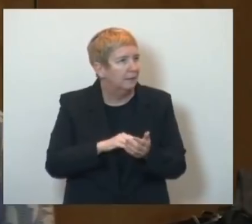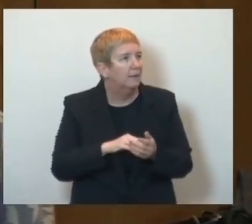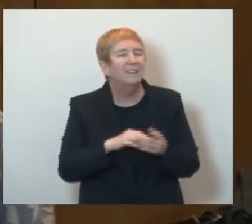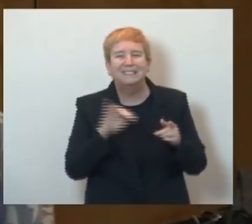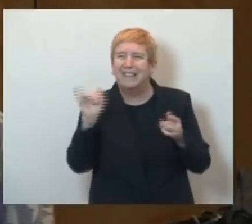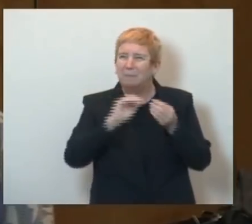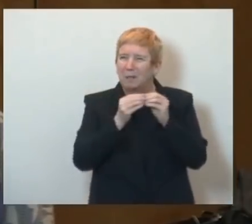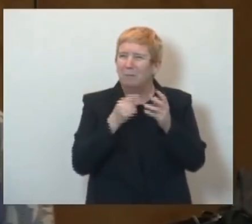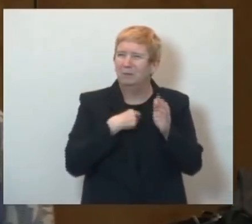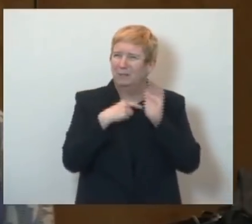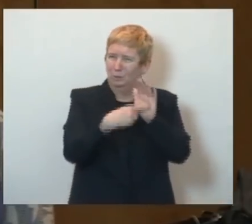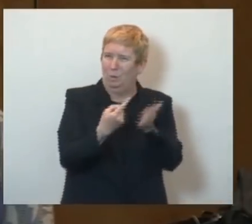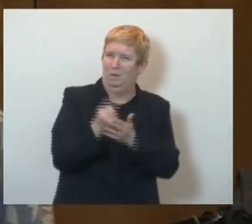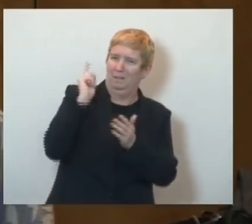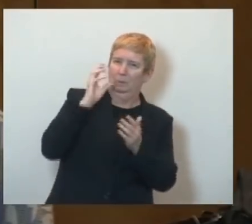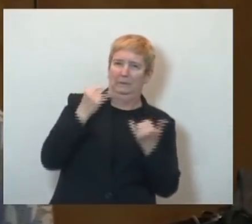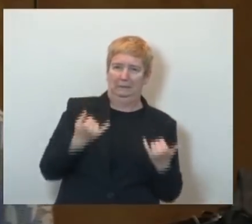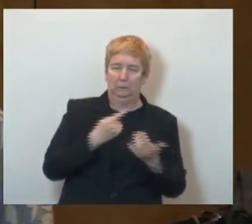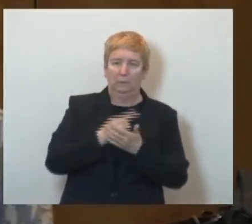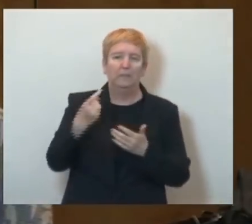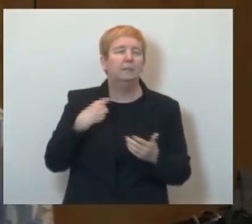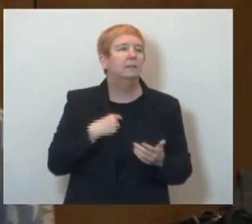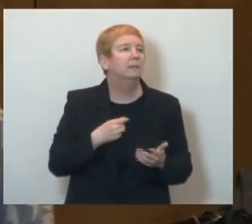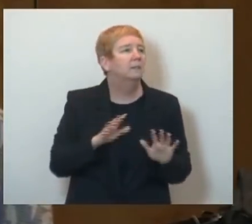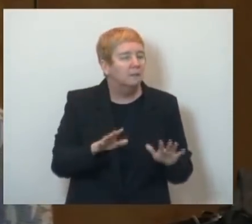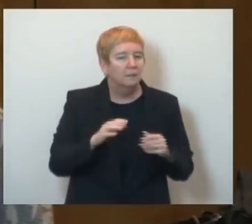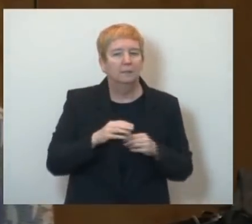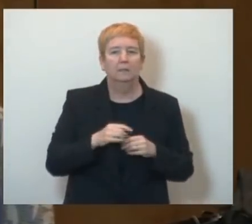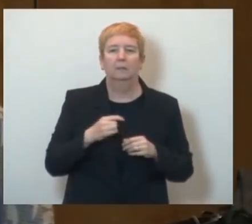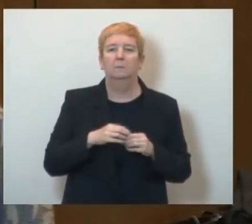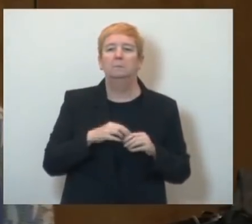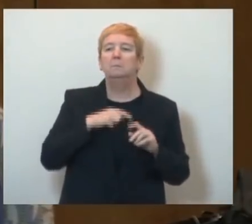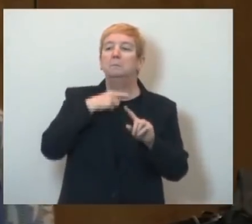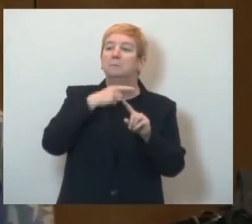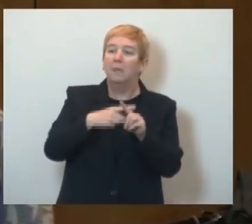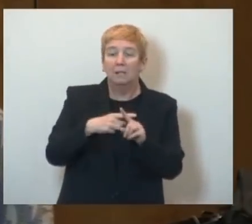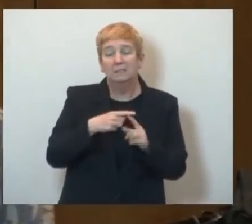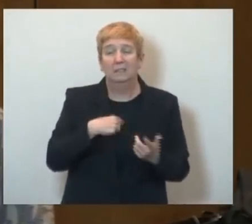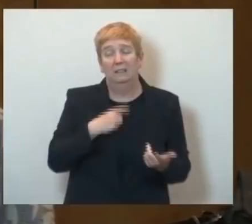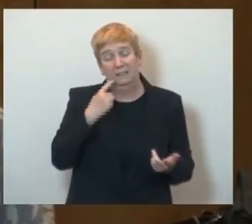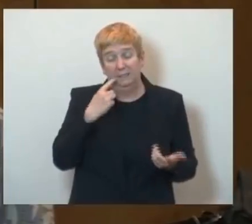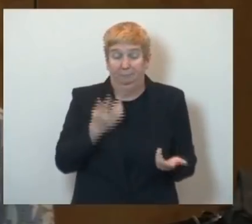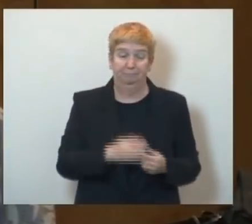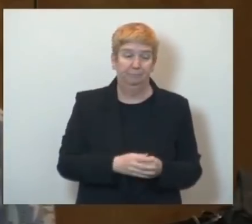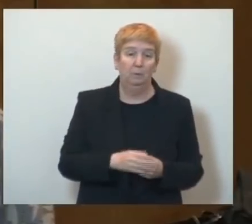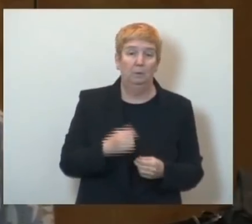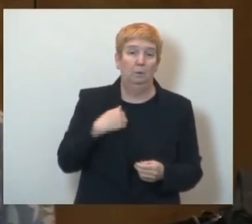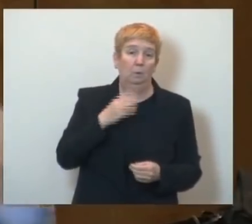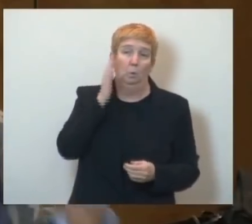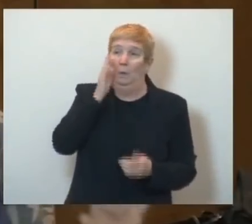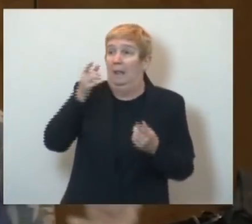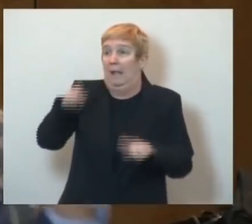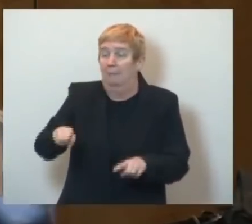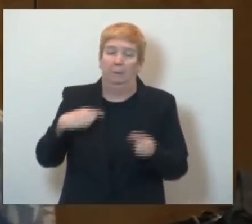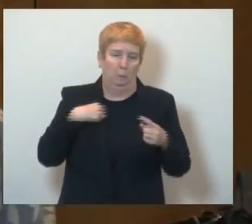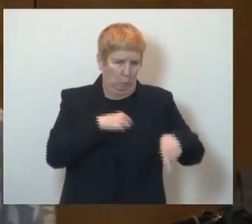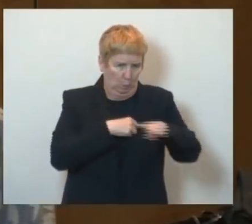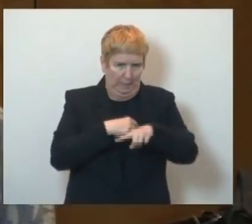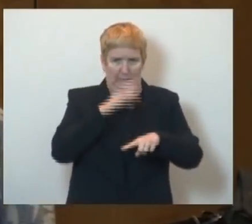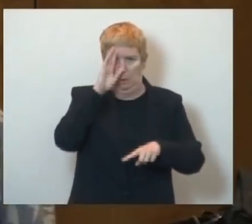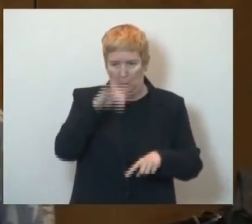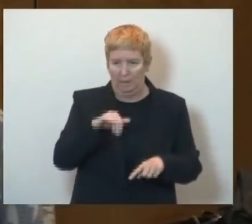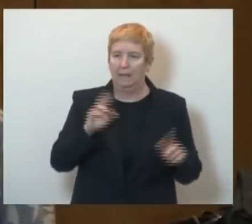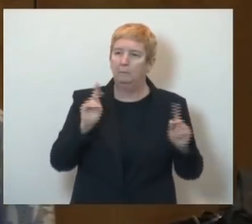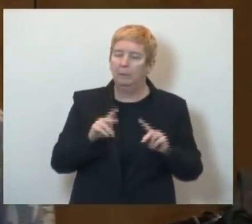last week and this week. Number one, and two, it's only going to be a matter of time. We know that as people